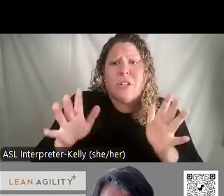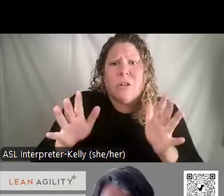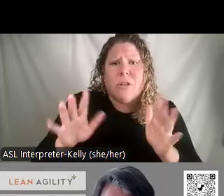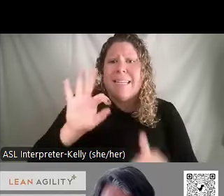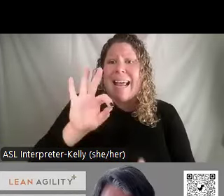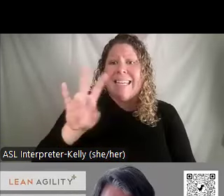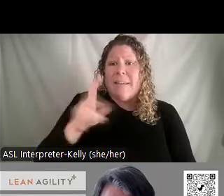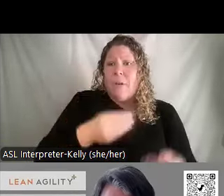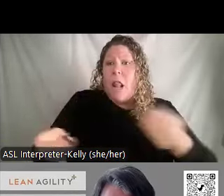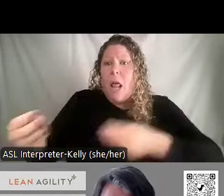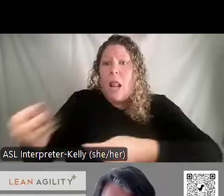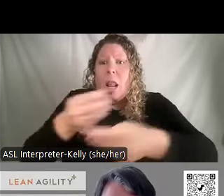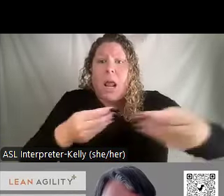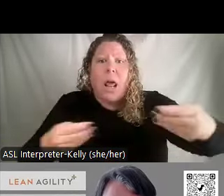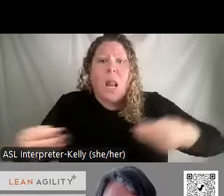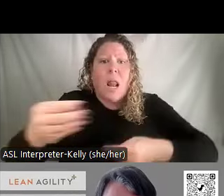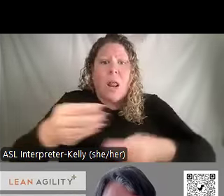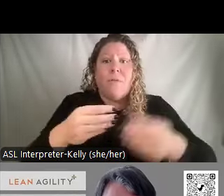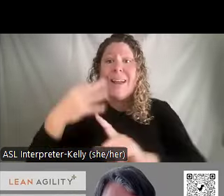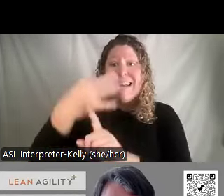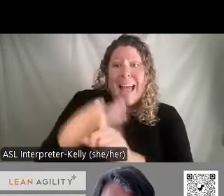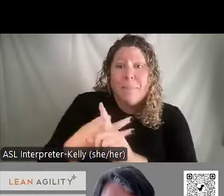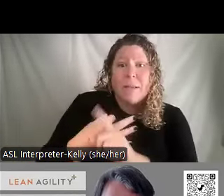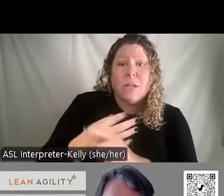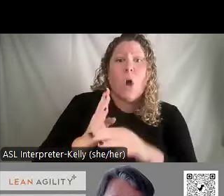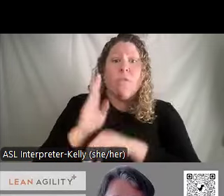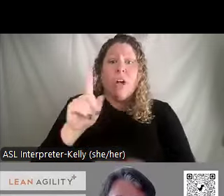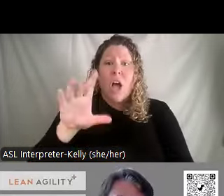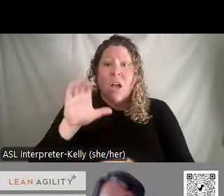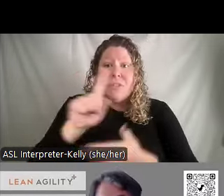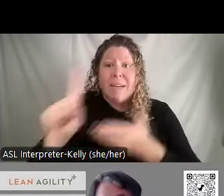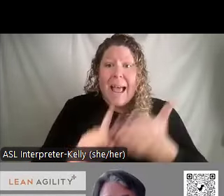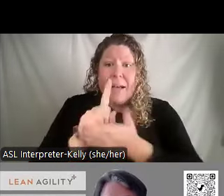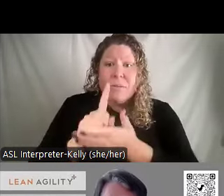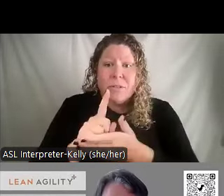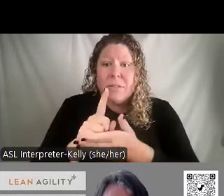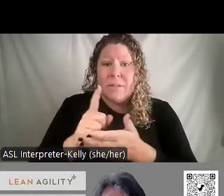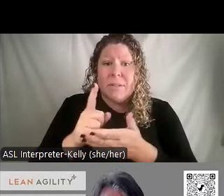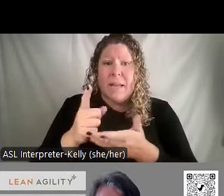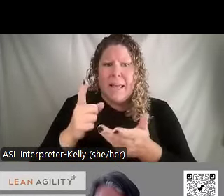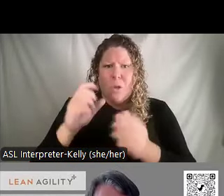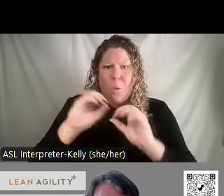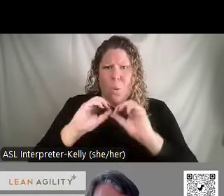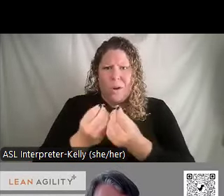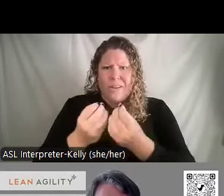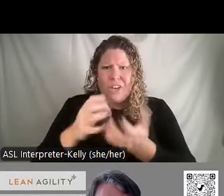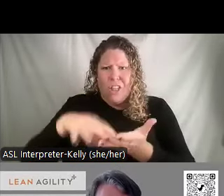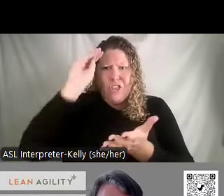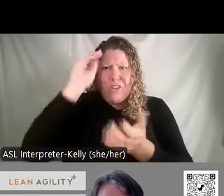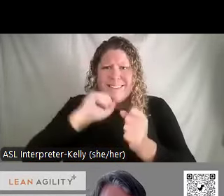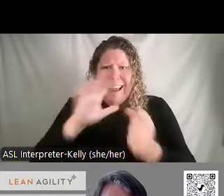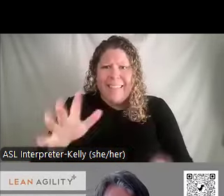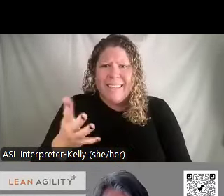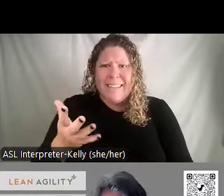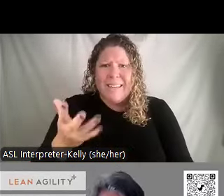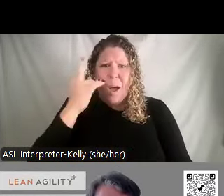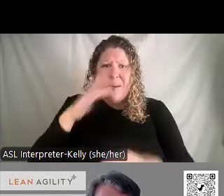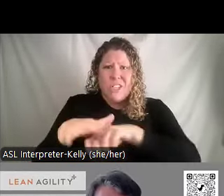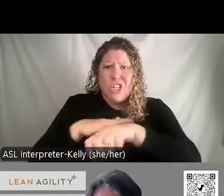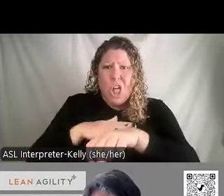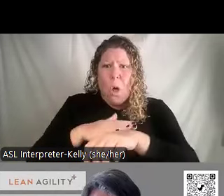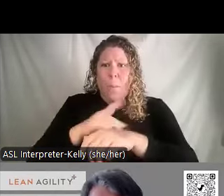over 9 months of elapsed time and over 100 hours of effort. And what did the organization learn? Nothing, because it happened in slow motion and invisibly. But when